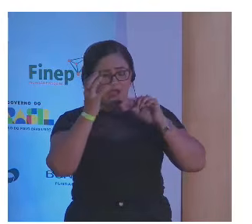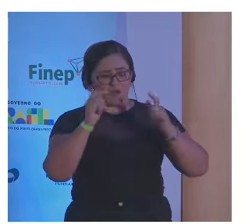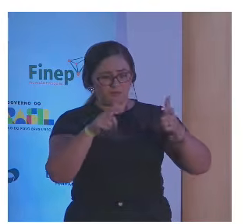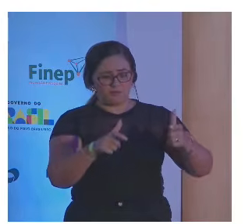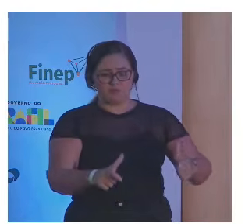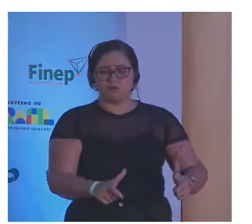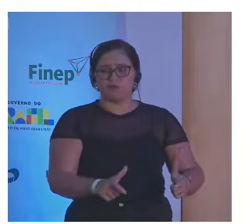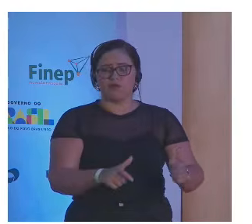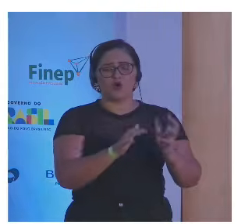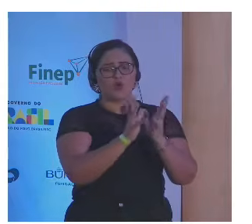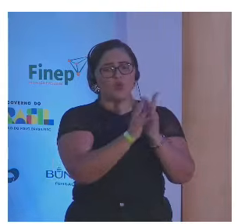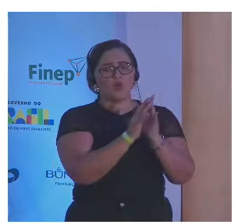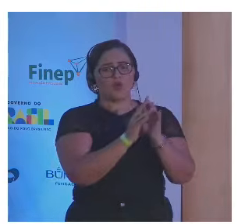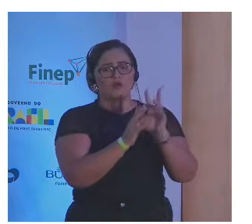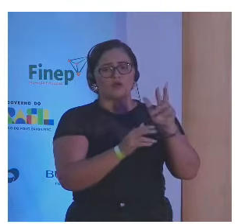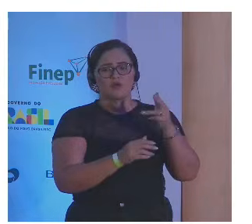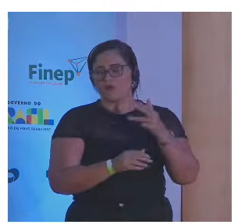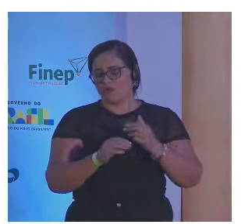not.